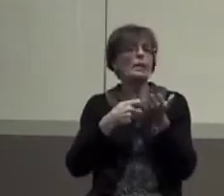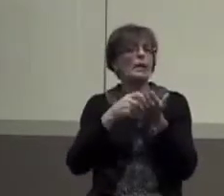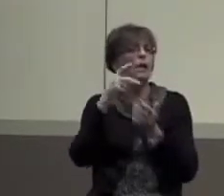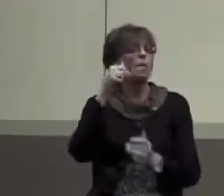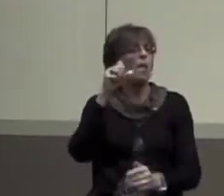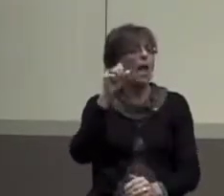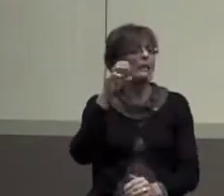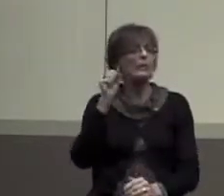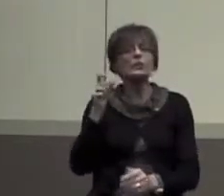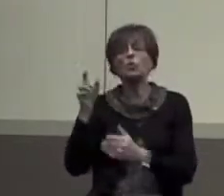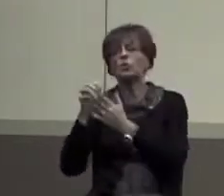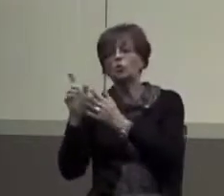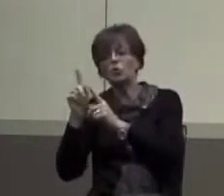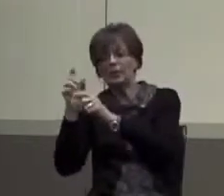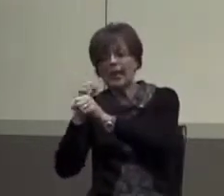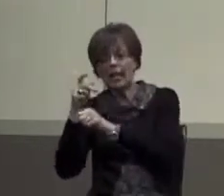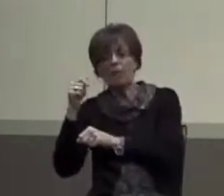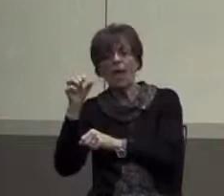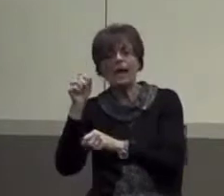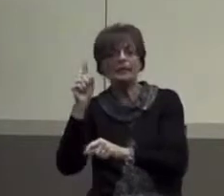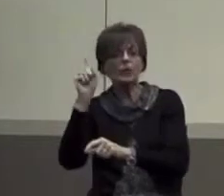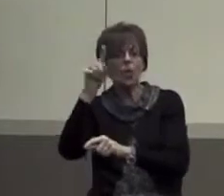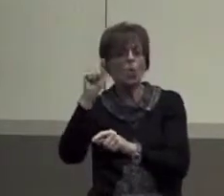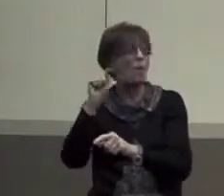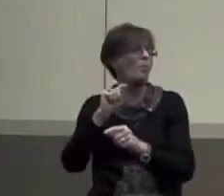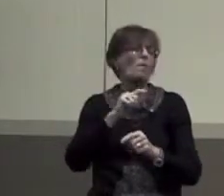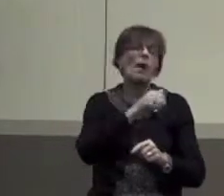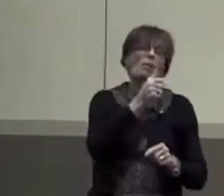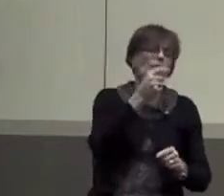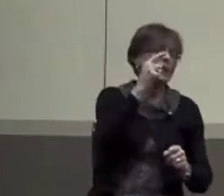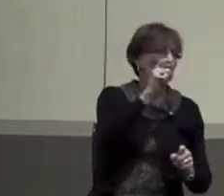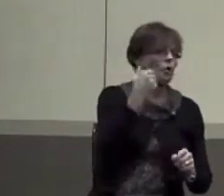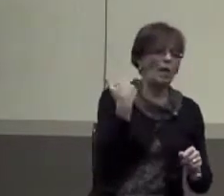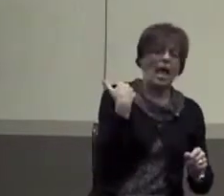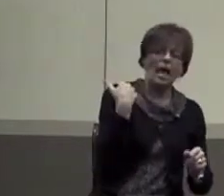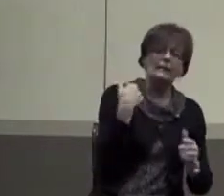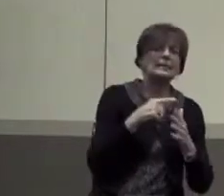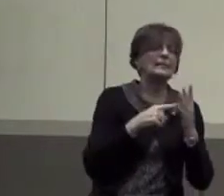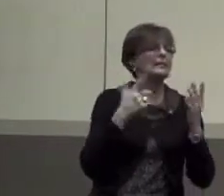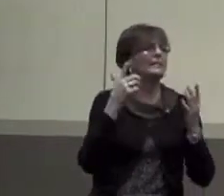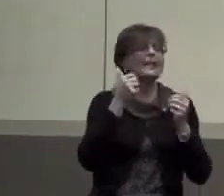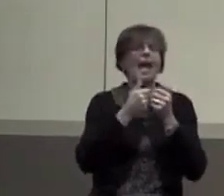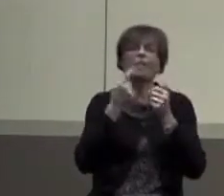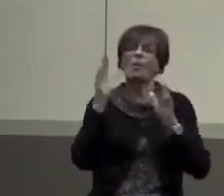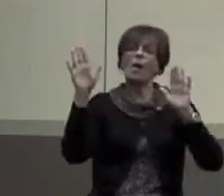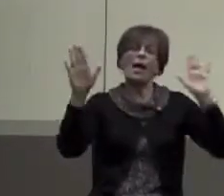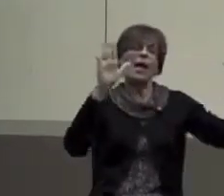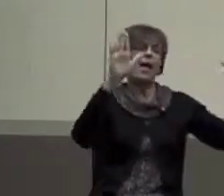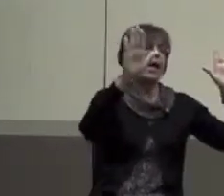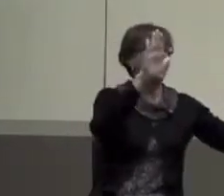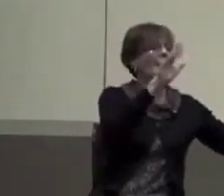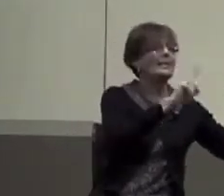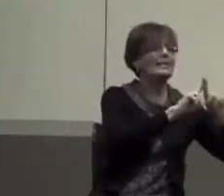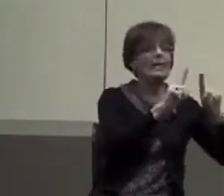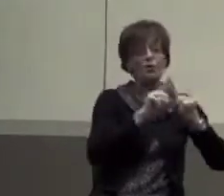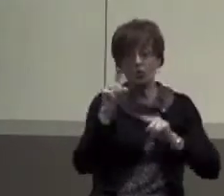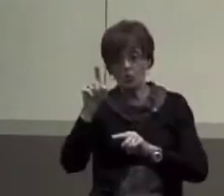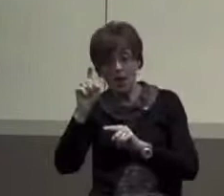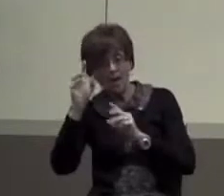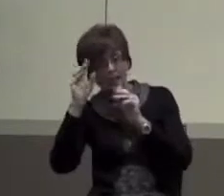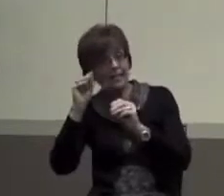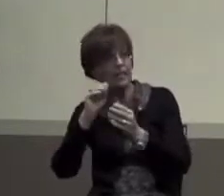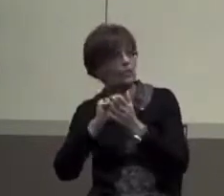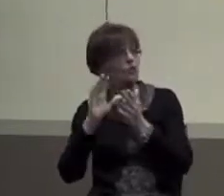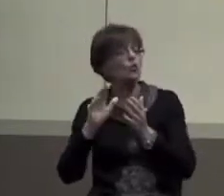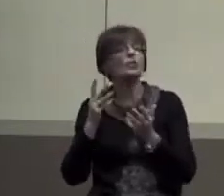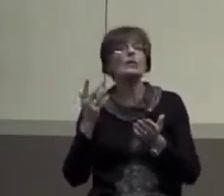the pass and going to the bathroom. Others say, no, you have to ask. Everybody has a different way. So you have to teach the students, how do I go to the